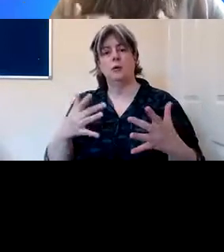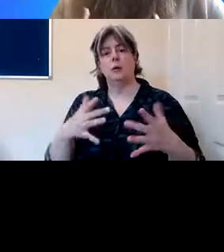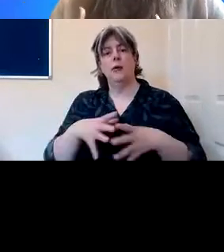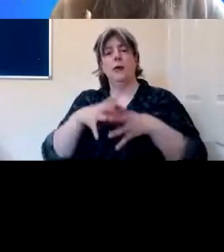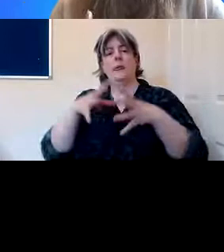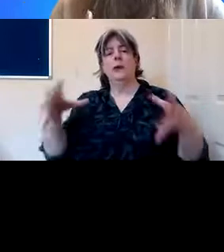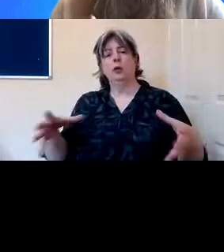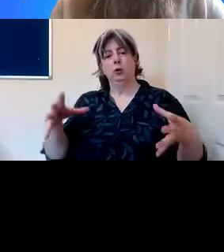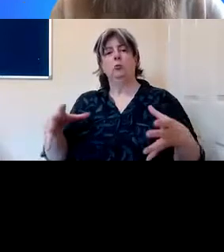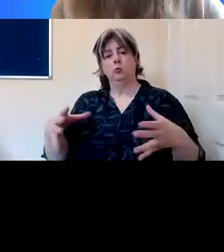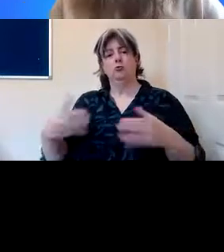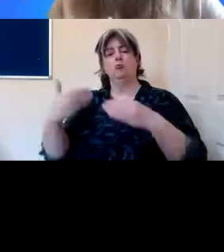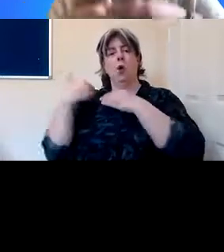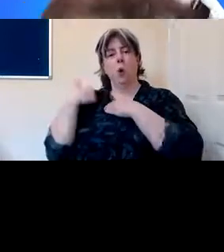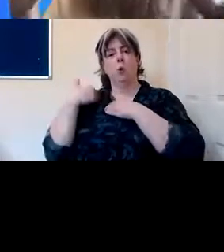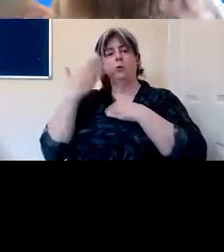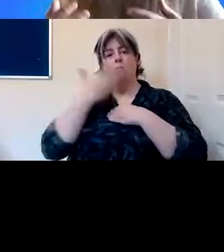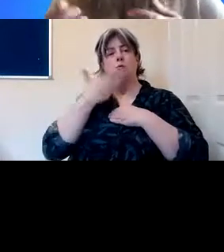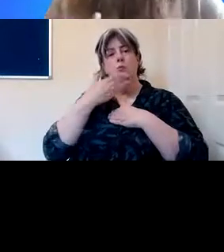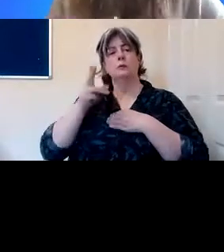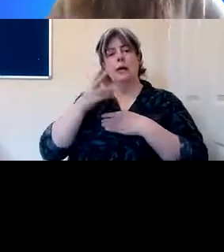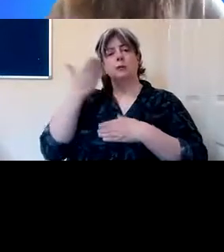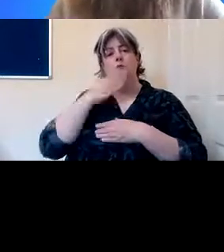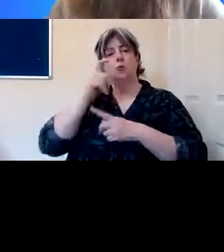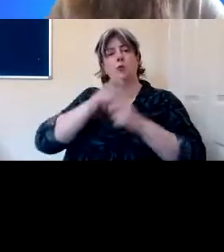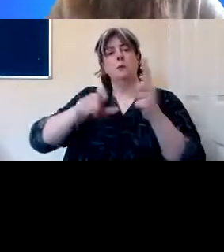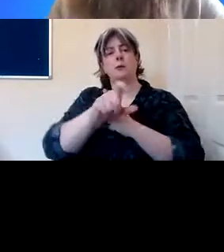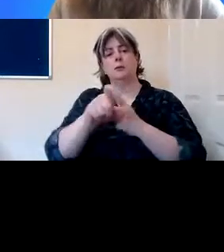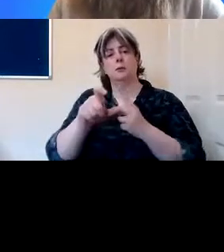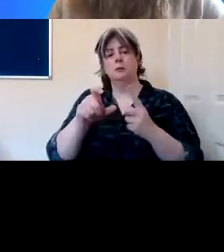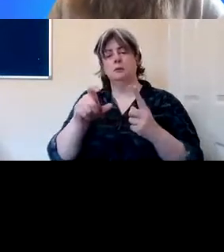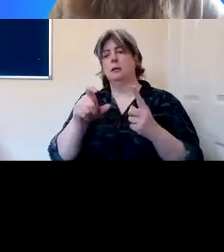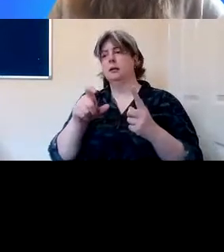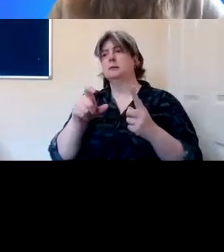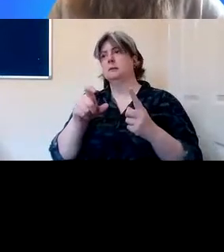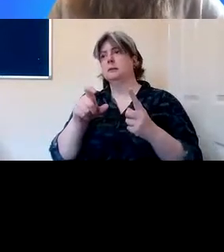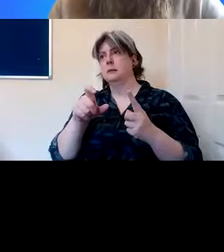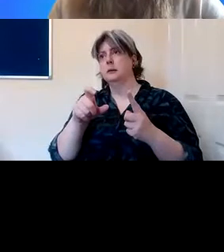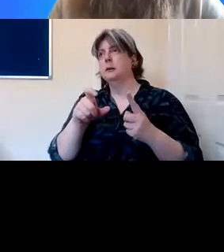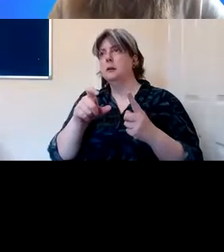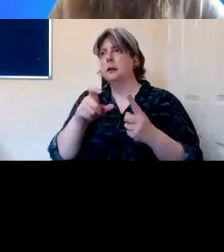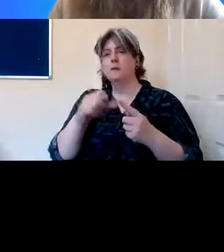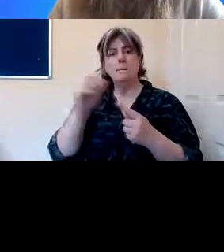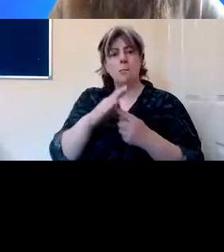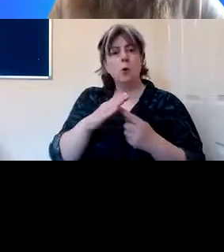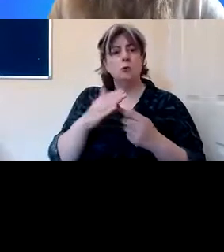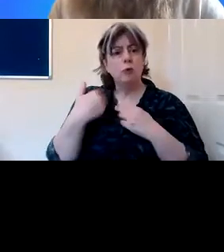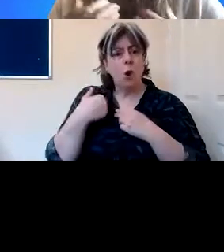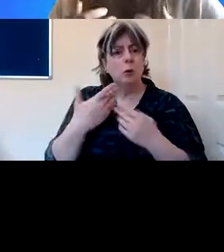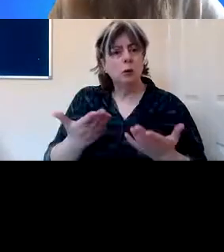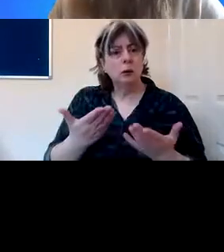the school communities, they play within their school communities. And I think that needs to